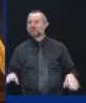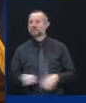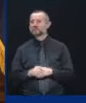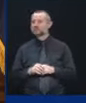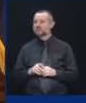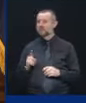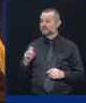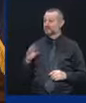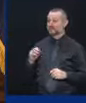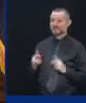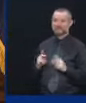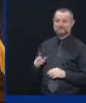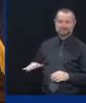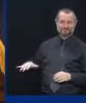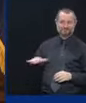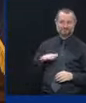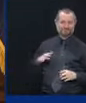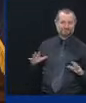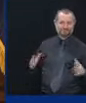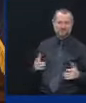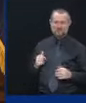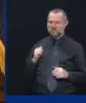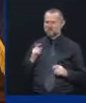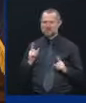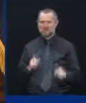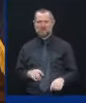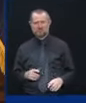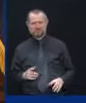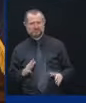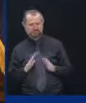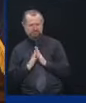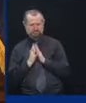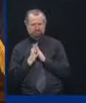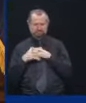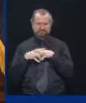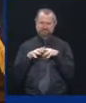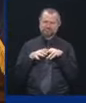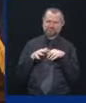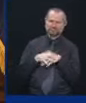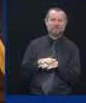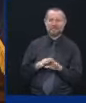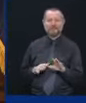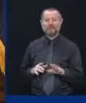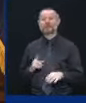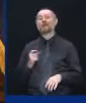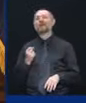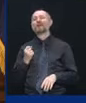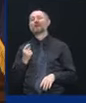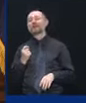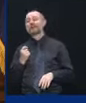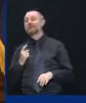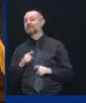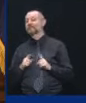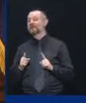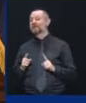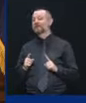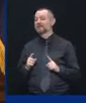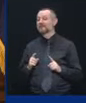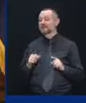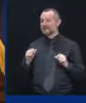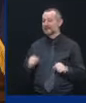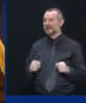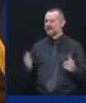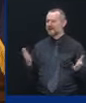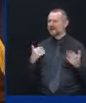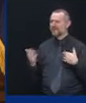now. Who wants to go stand in the middle of 150 people? But if you say all 150 people